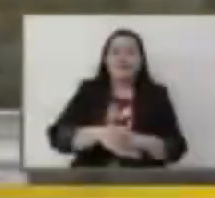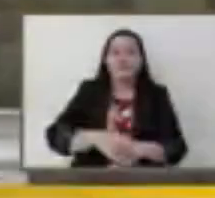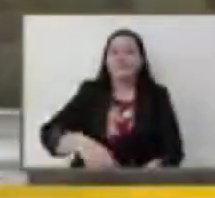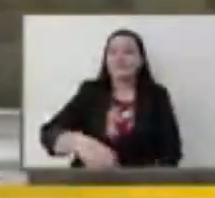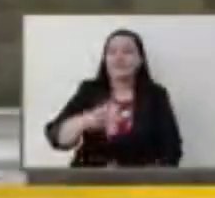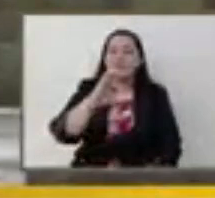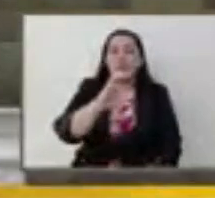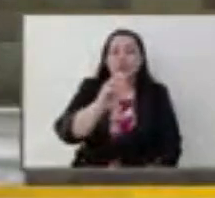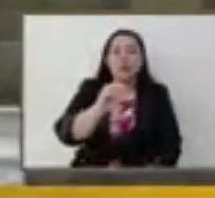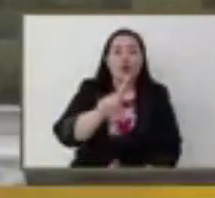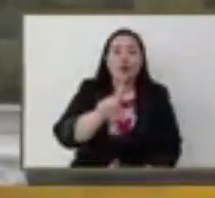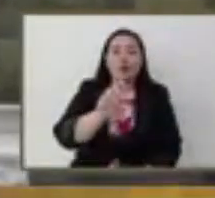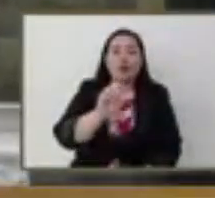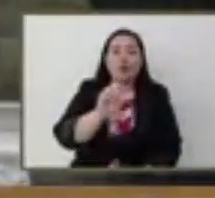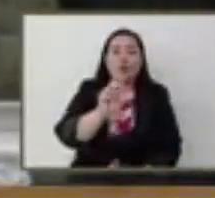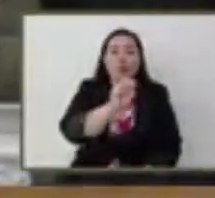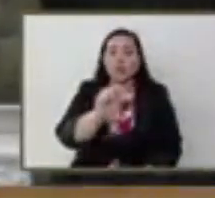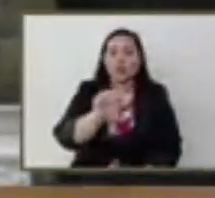reading of the Word of God.